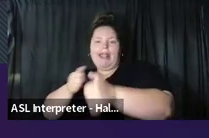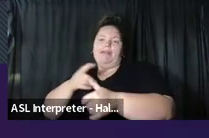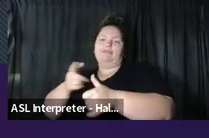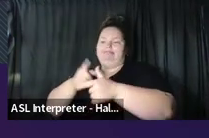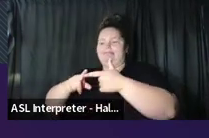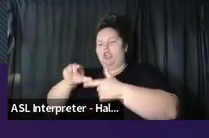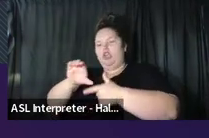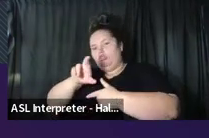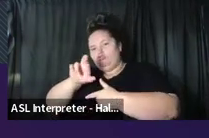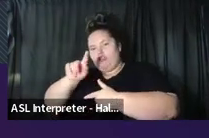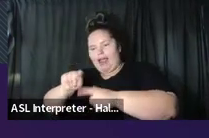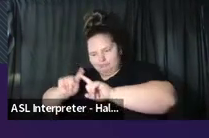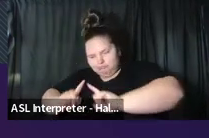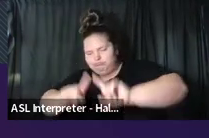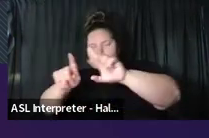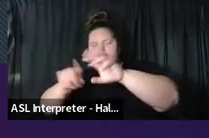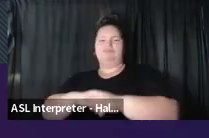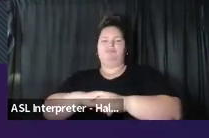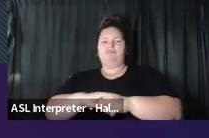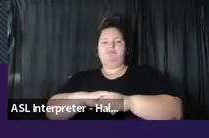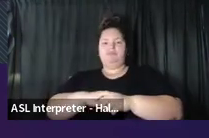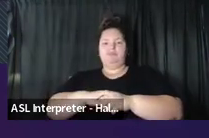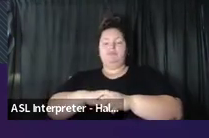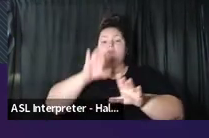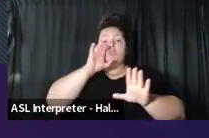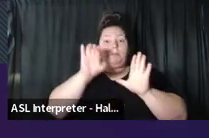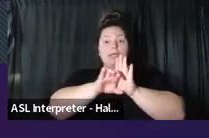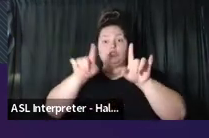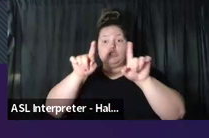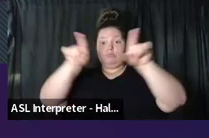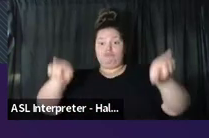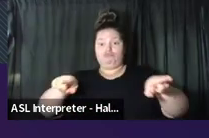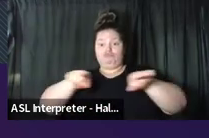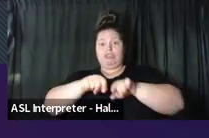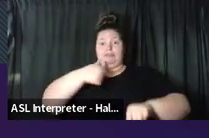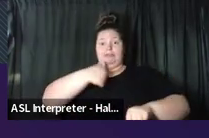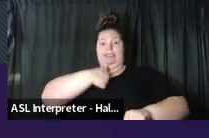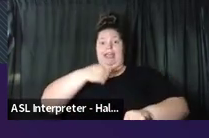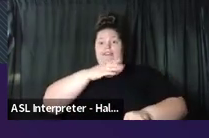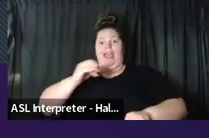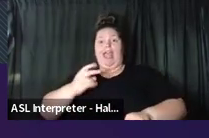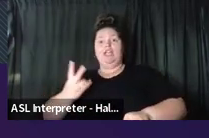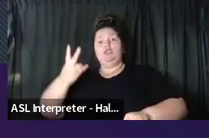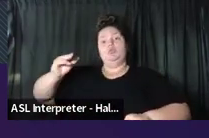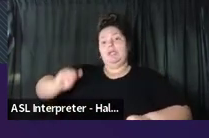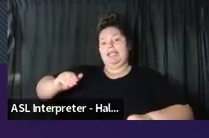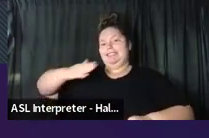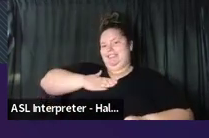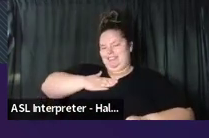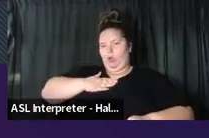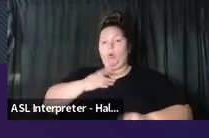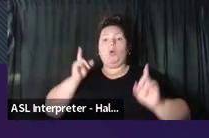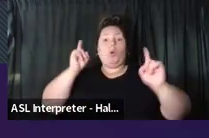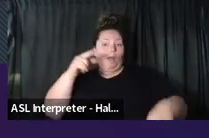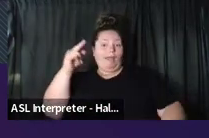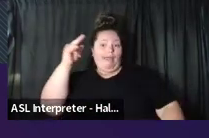So the image on the screen is the image of myself and my two kids. We were actually on our way to the airport, heading